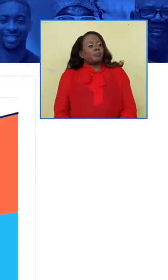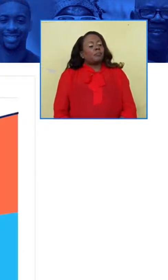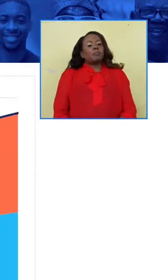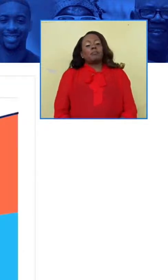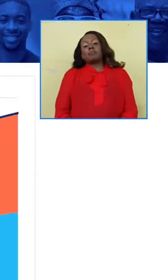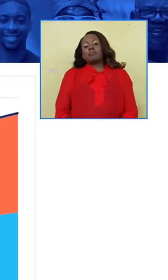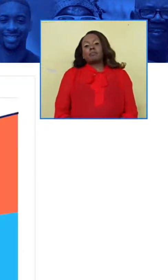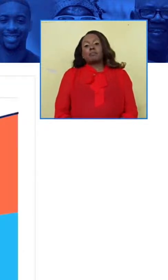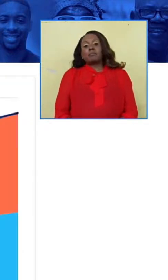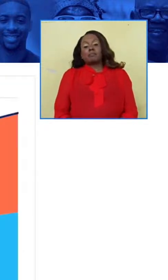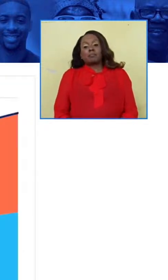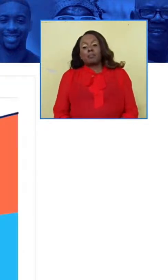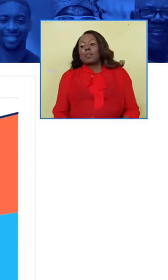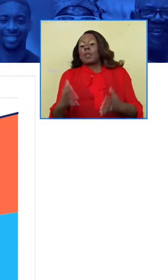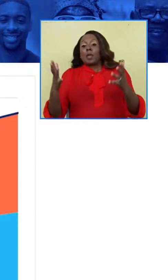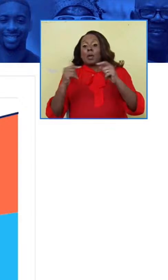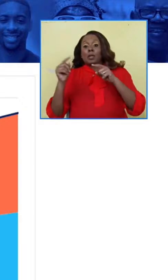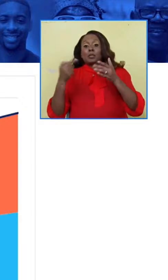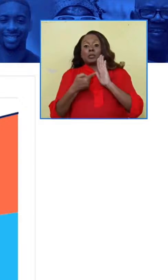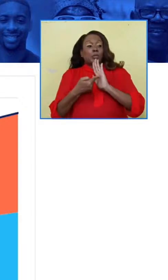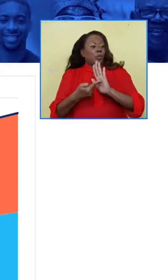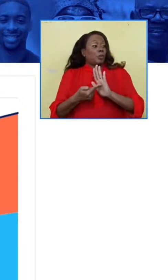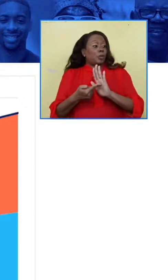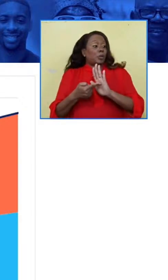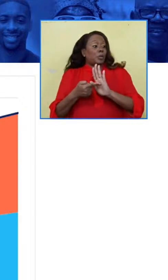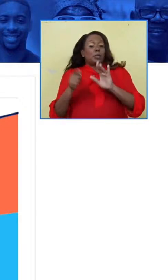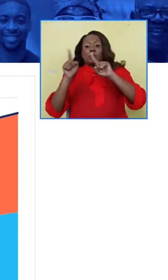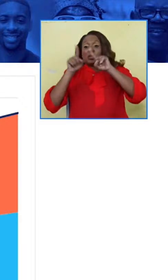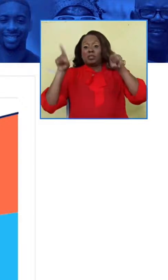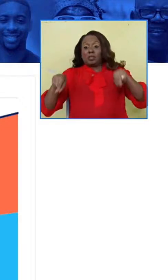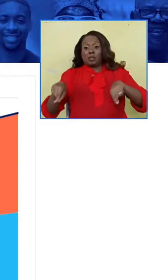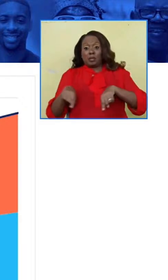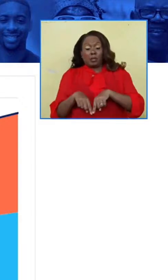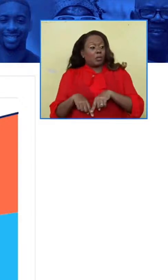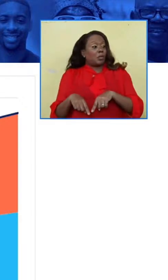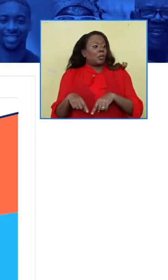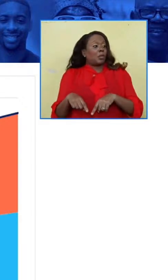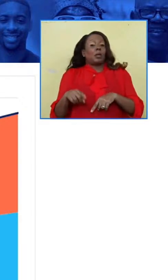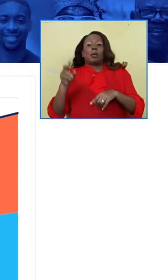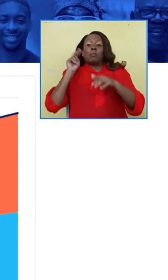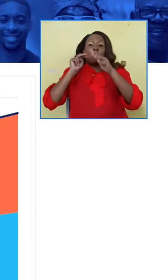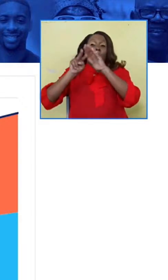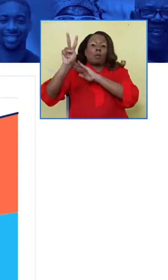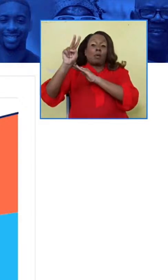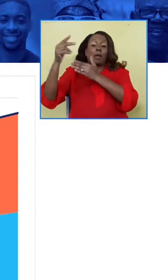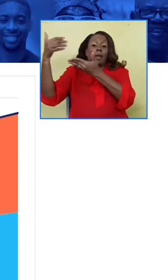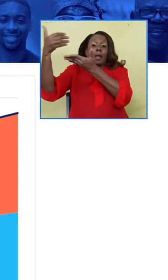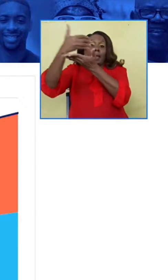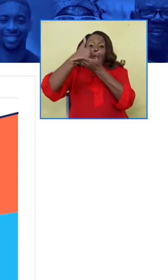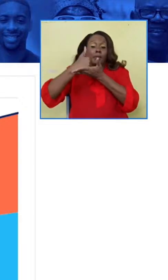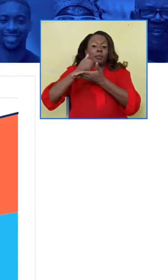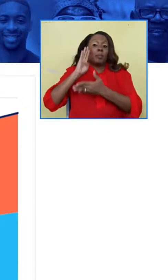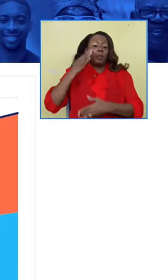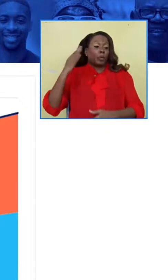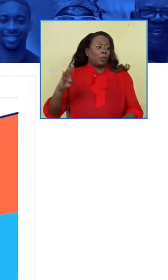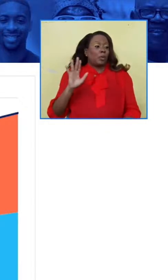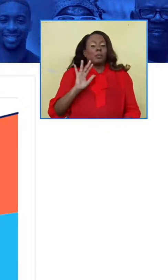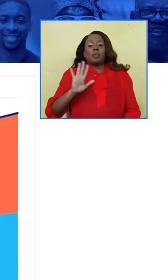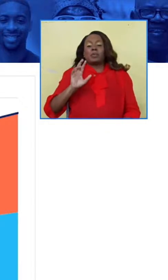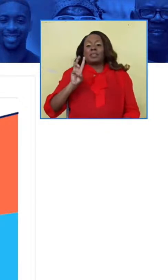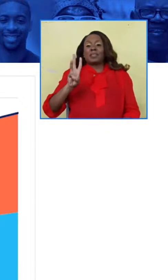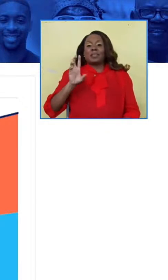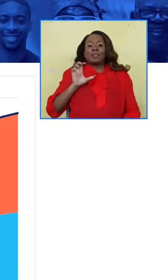cents, this chart shows the projected contribution income in blue, which is about $600